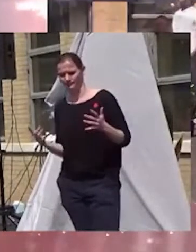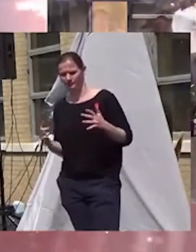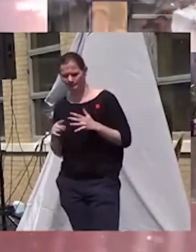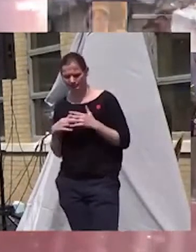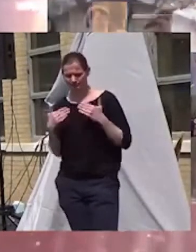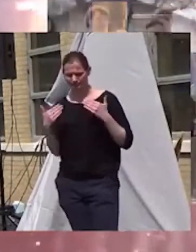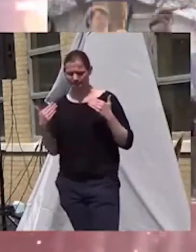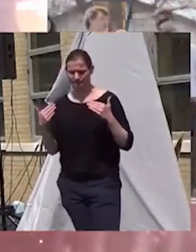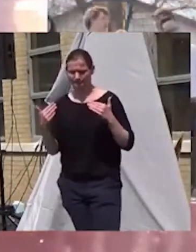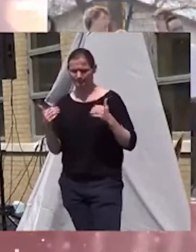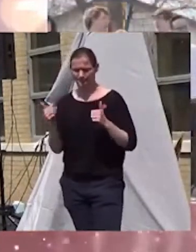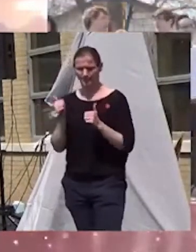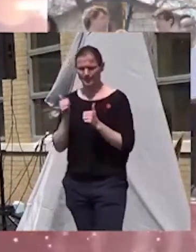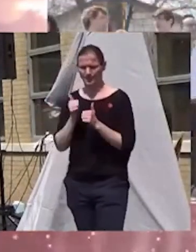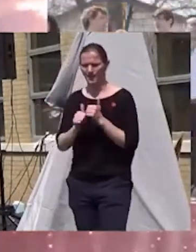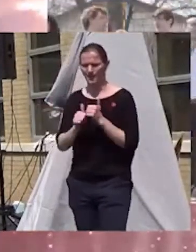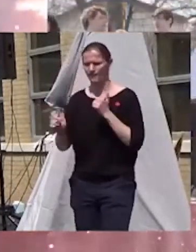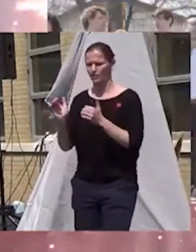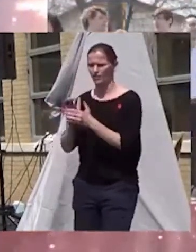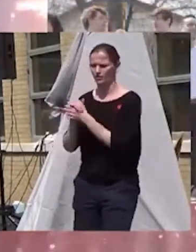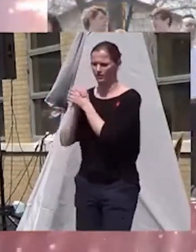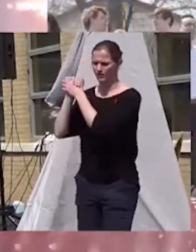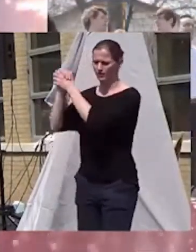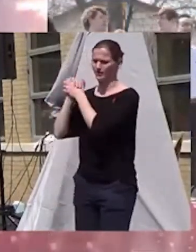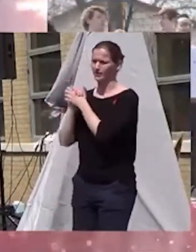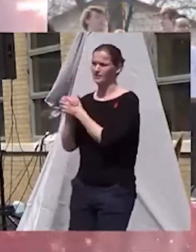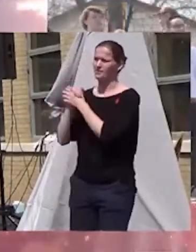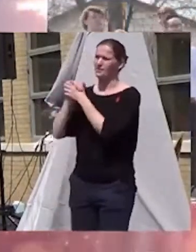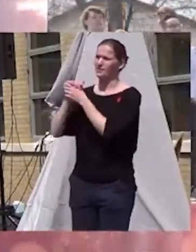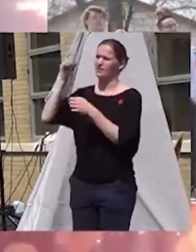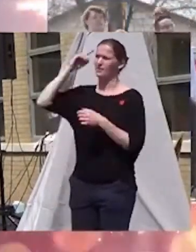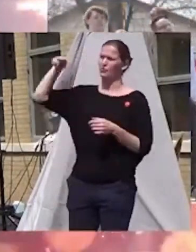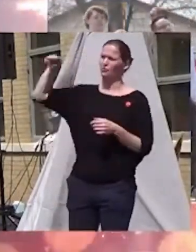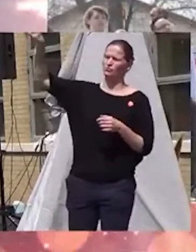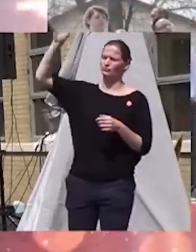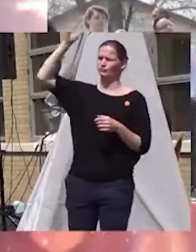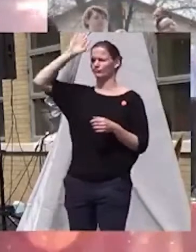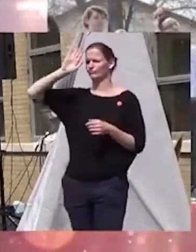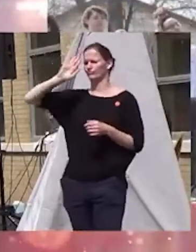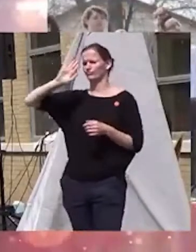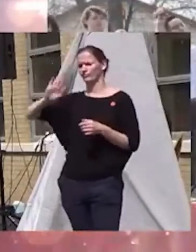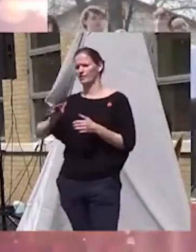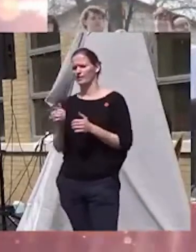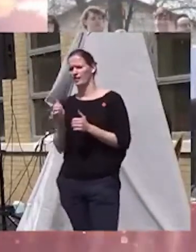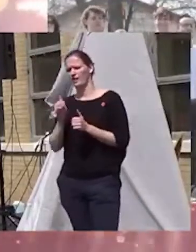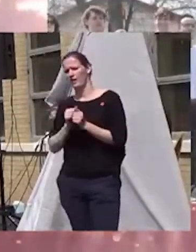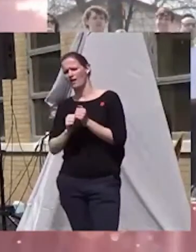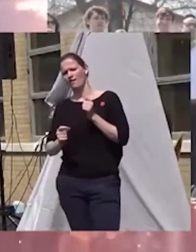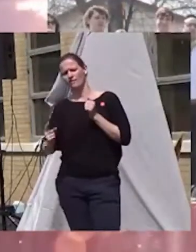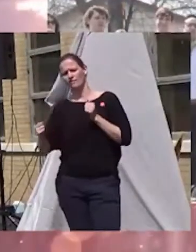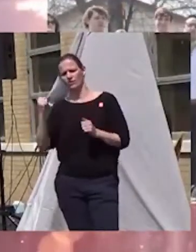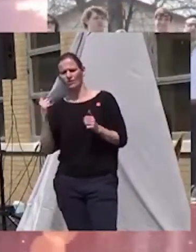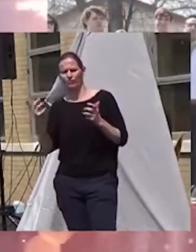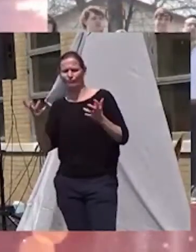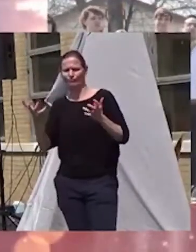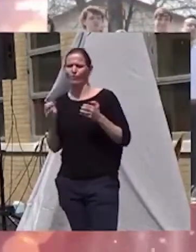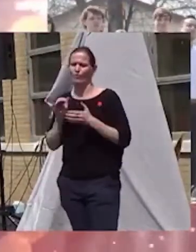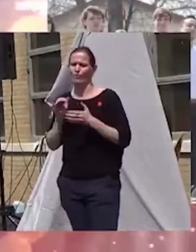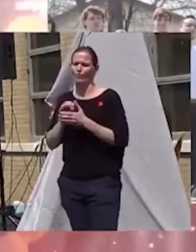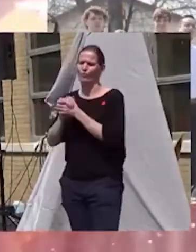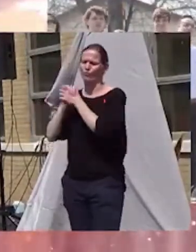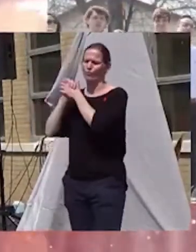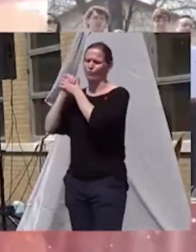Every praise is to our God. Everywhere to worship with one